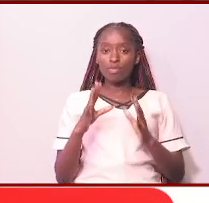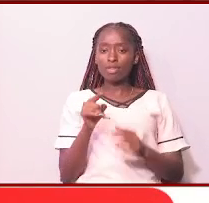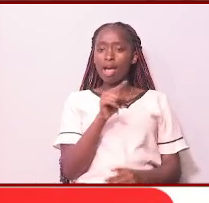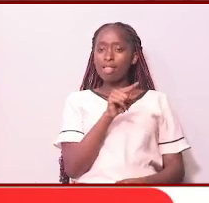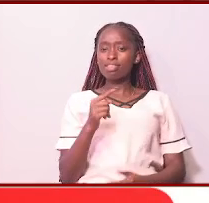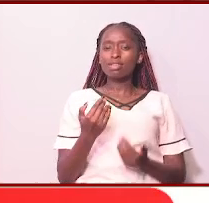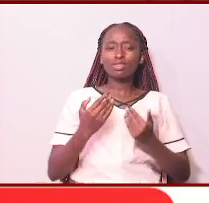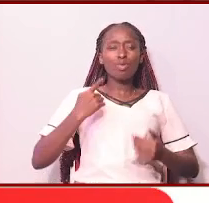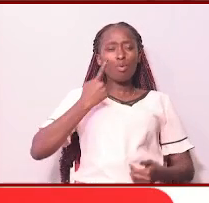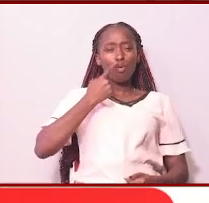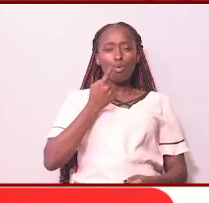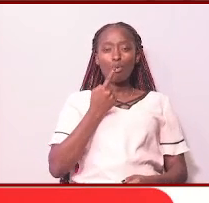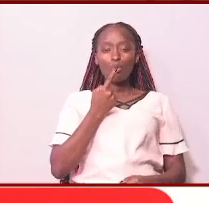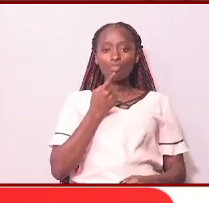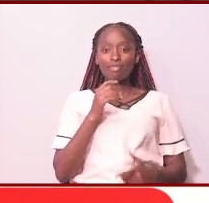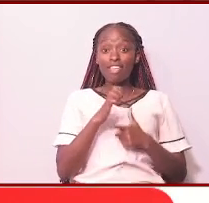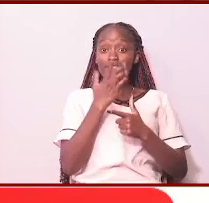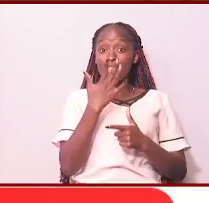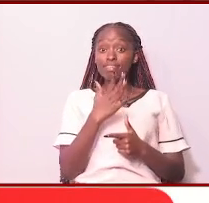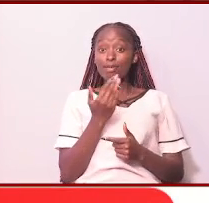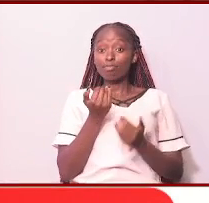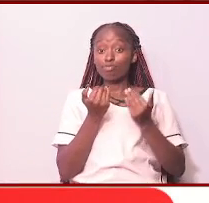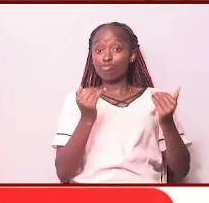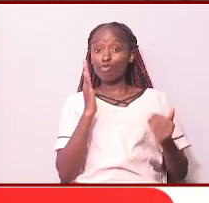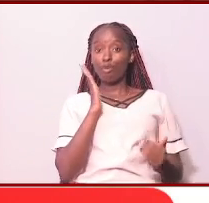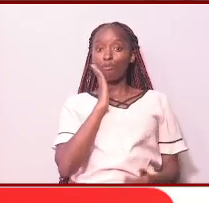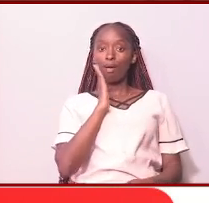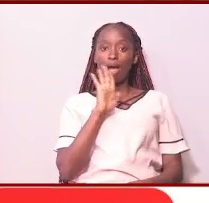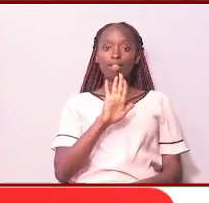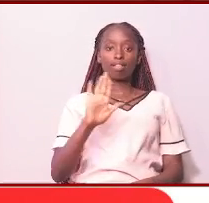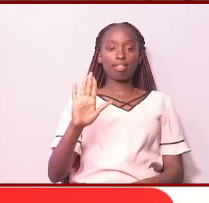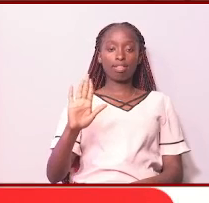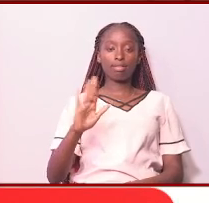ya nani? Hata hao ni watoto ya mama.